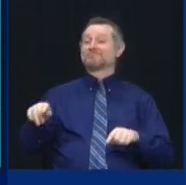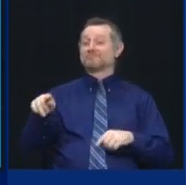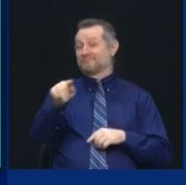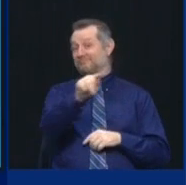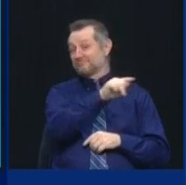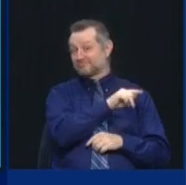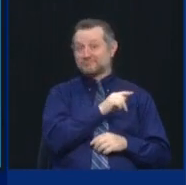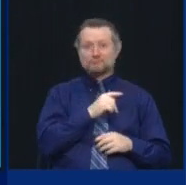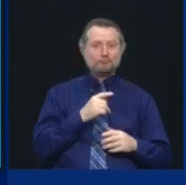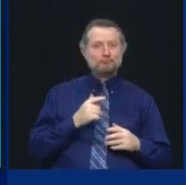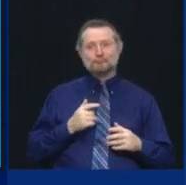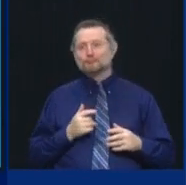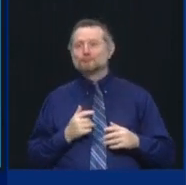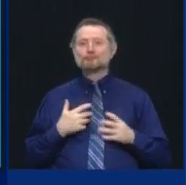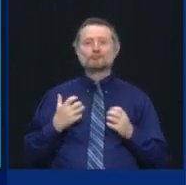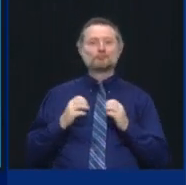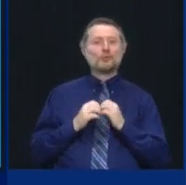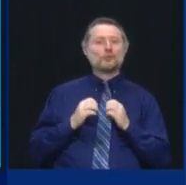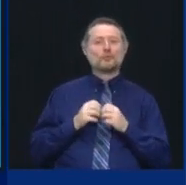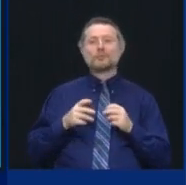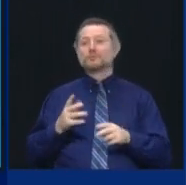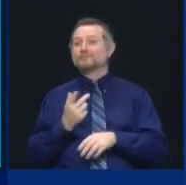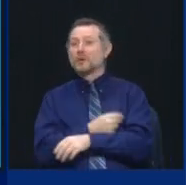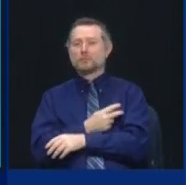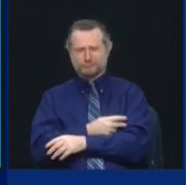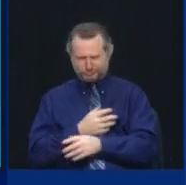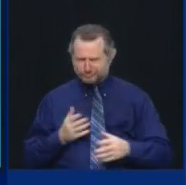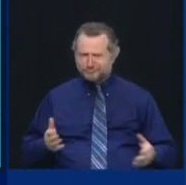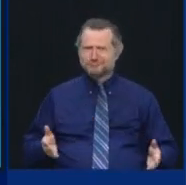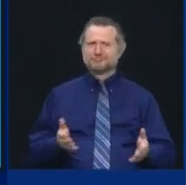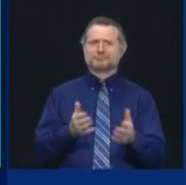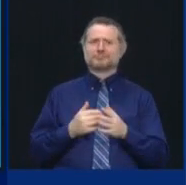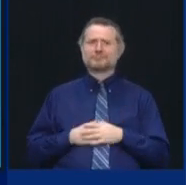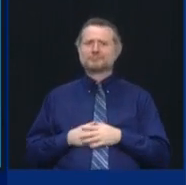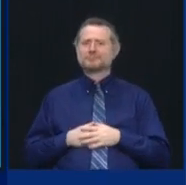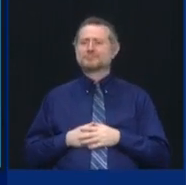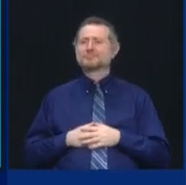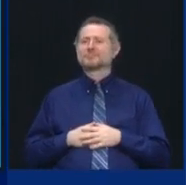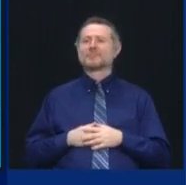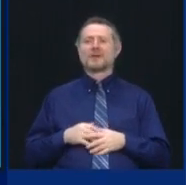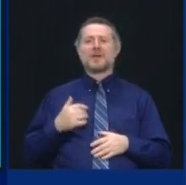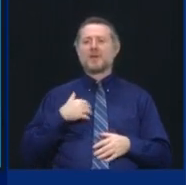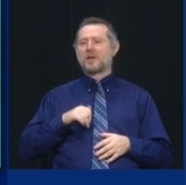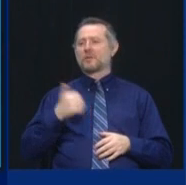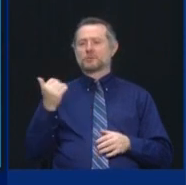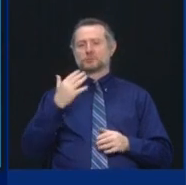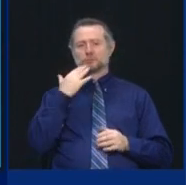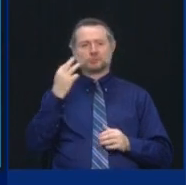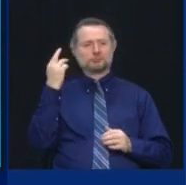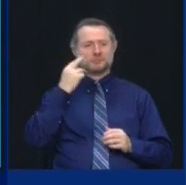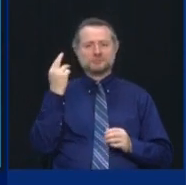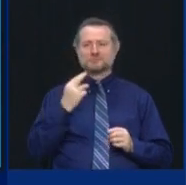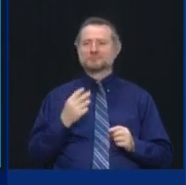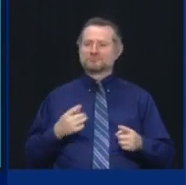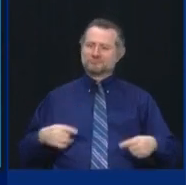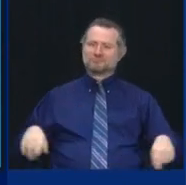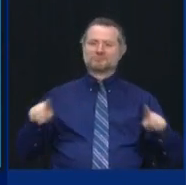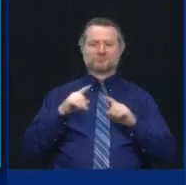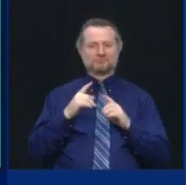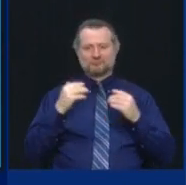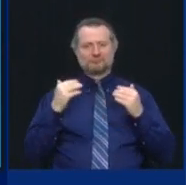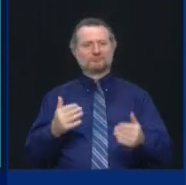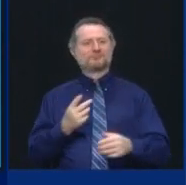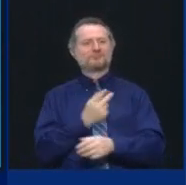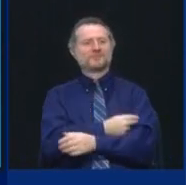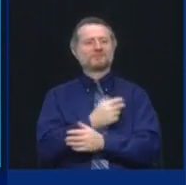we're opening up with more opportunities to vaccinated people. So it's another reason to get